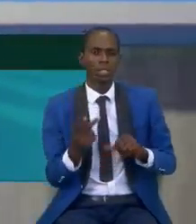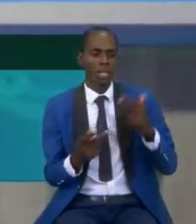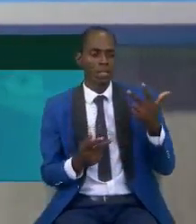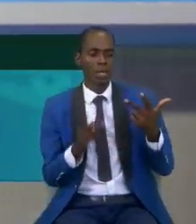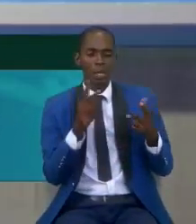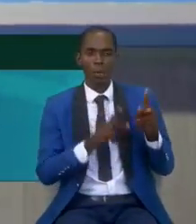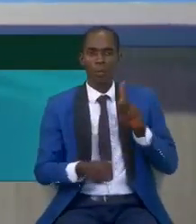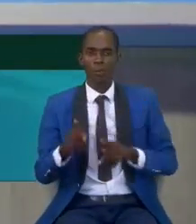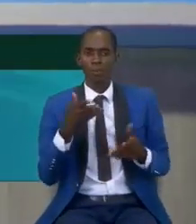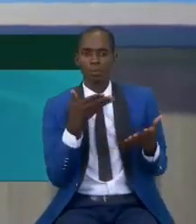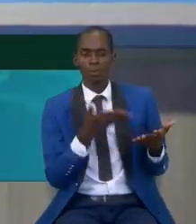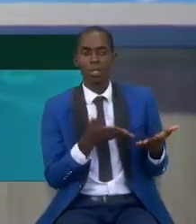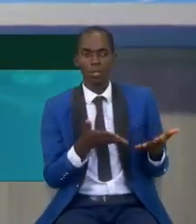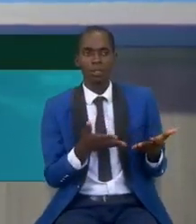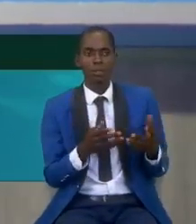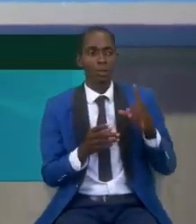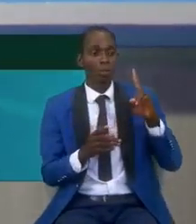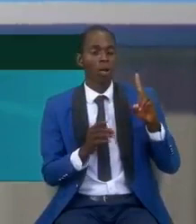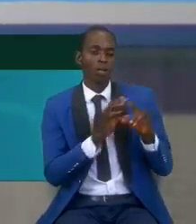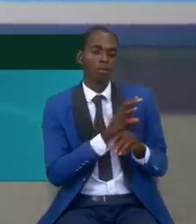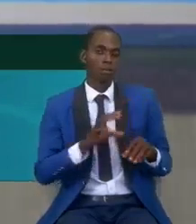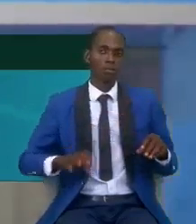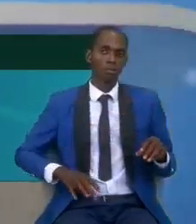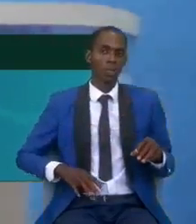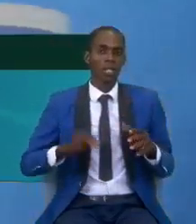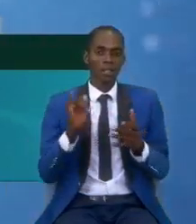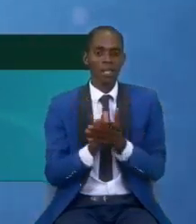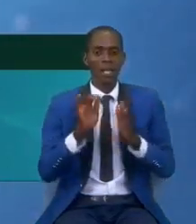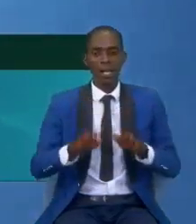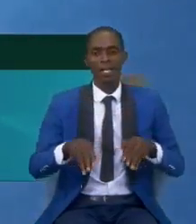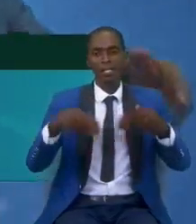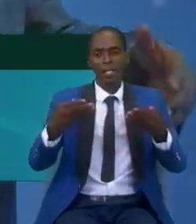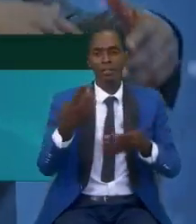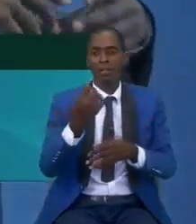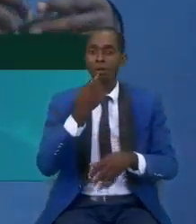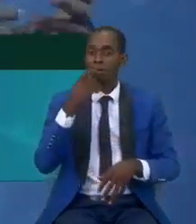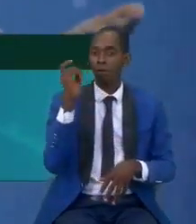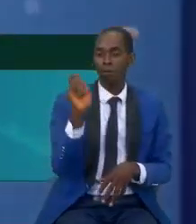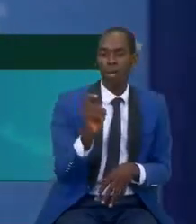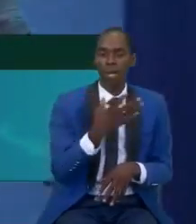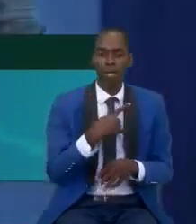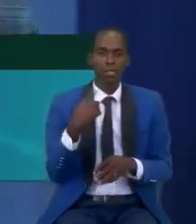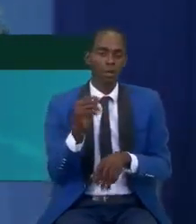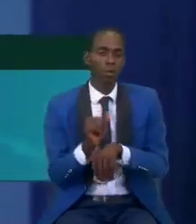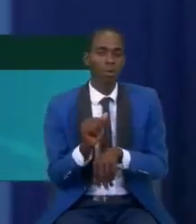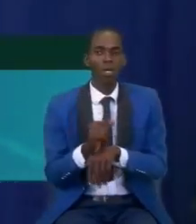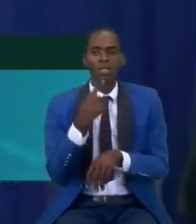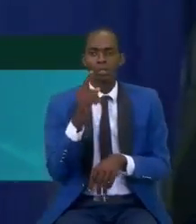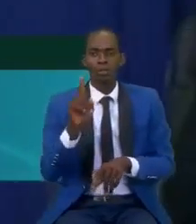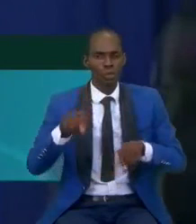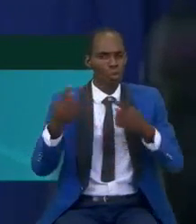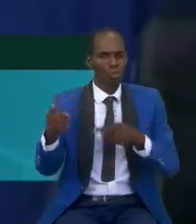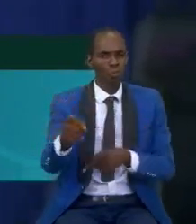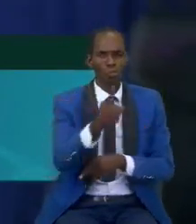the command and the commission, and he said, go ye into all the world and preach the gospel